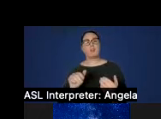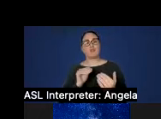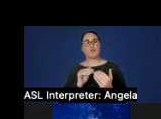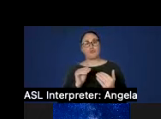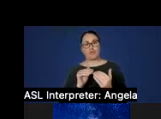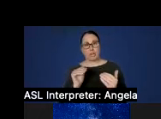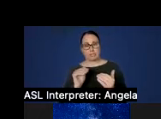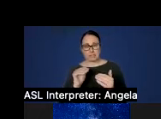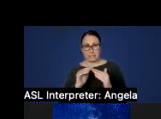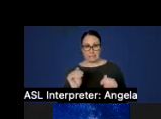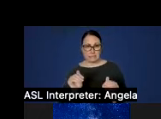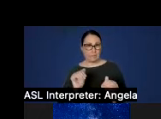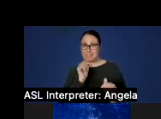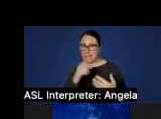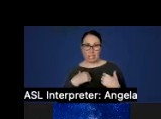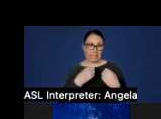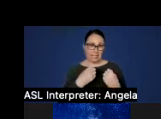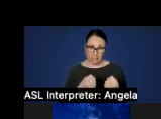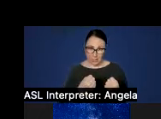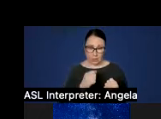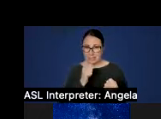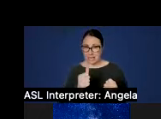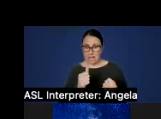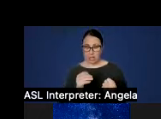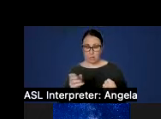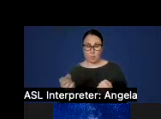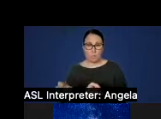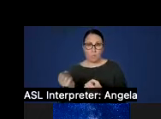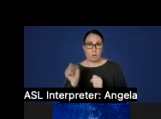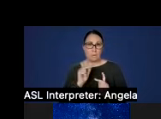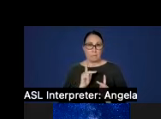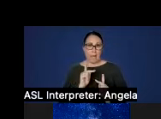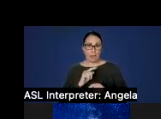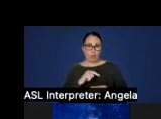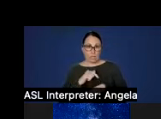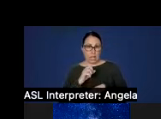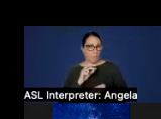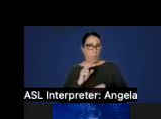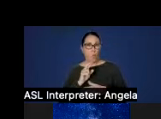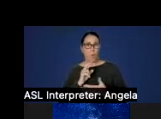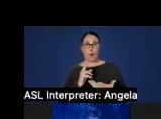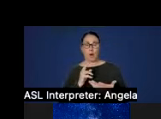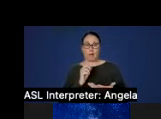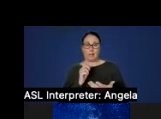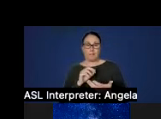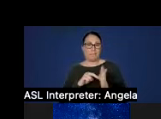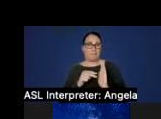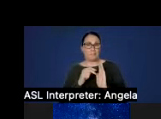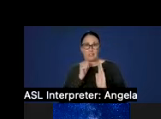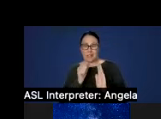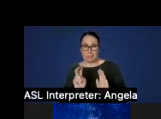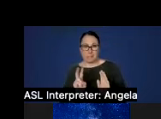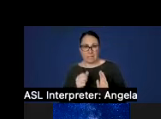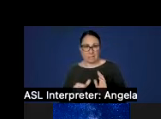bring you back your time. It's not going to unvictimize you. You still have to be committed to doing your work, and you still have to have